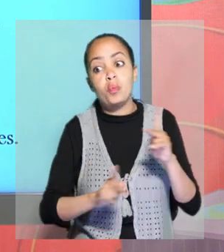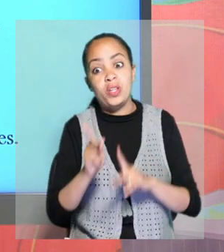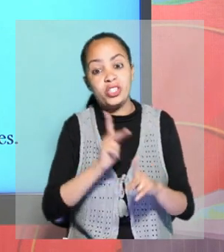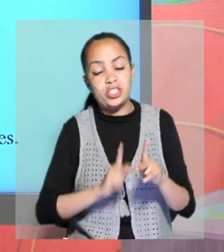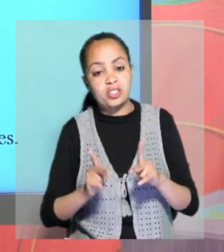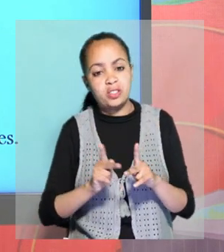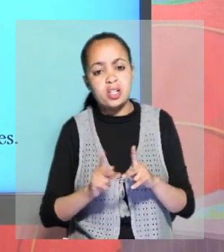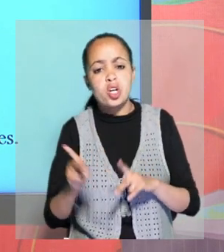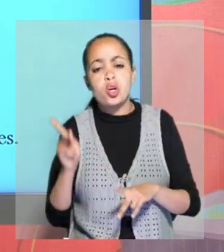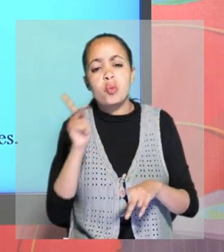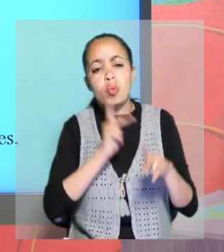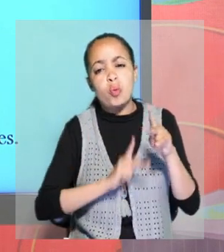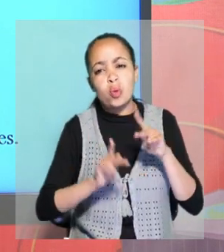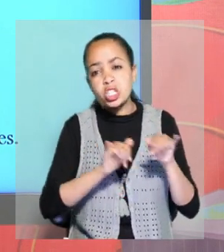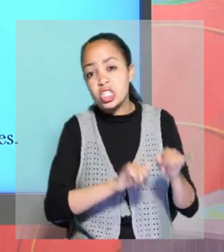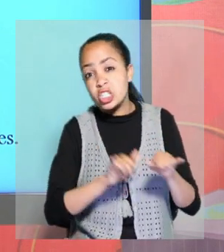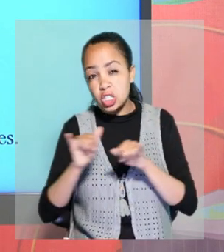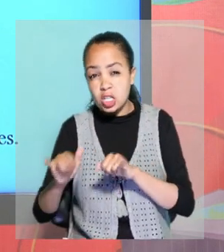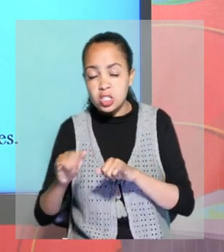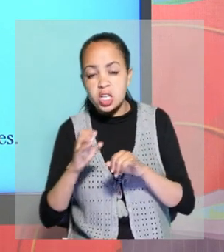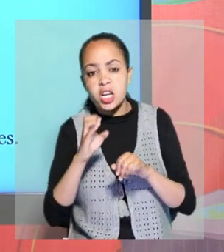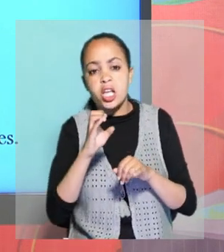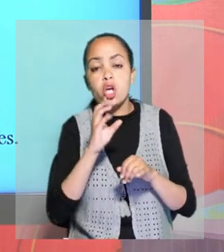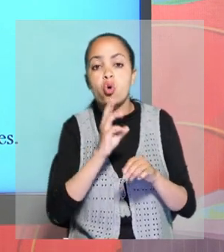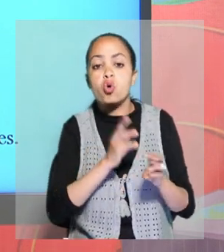So, population just like that of an